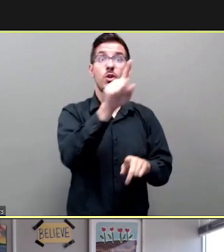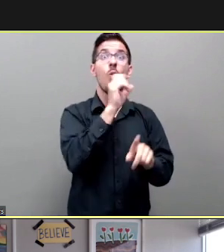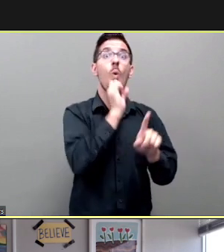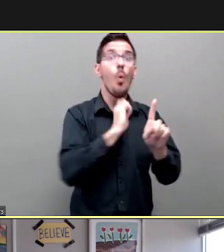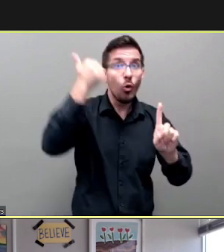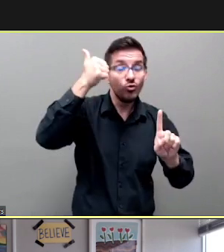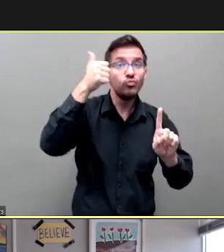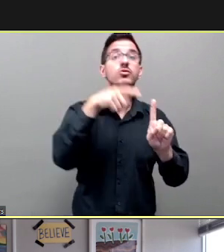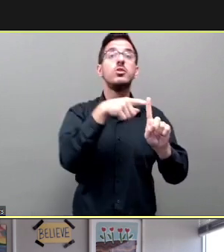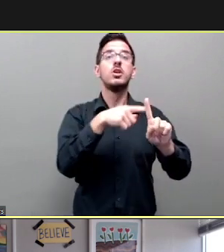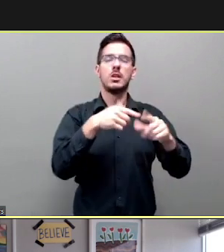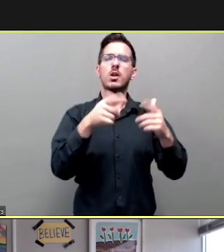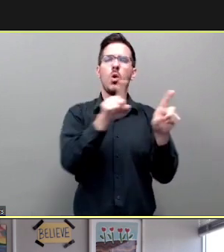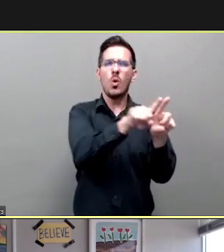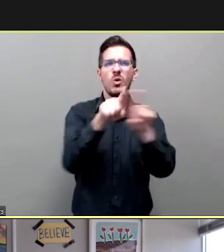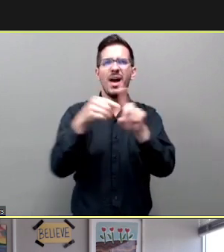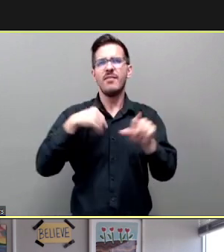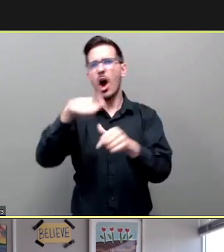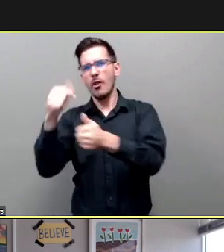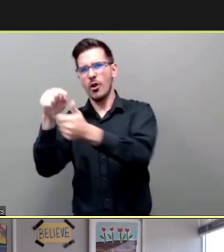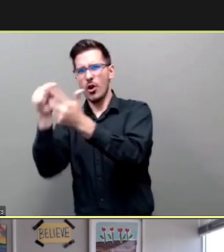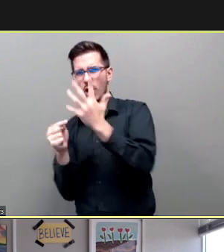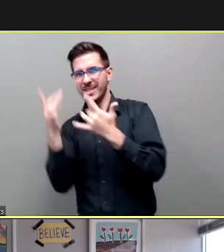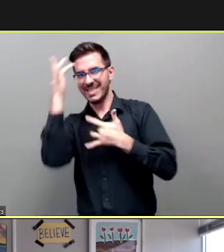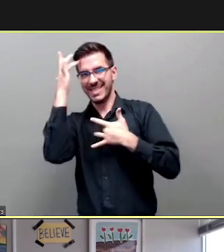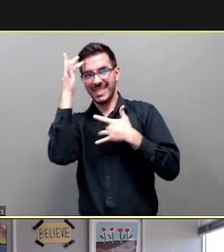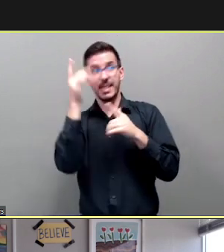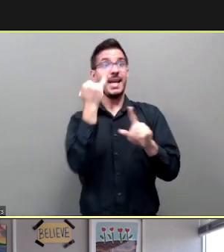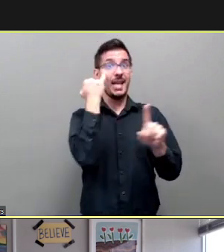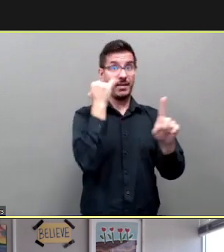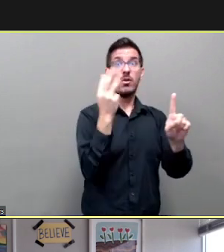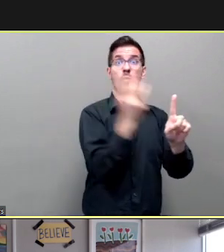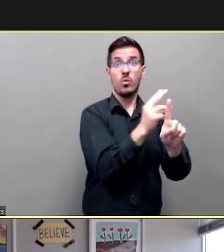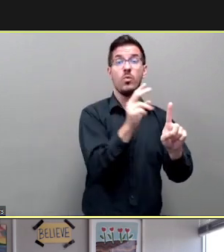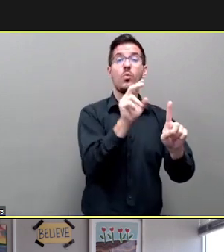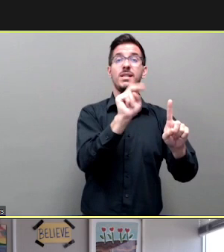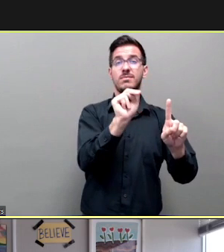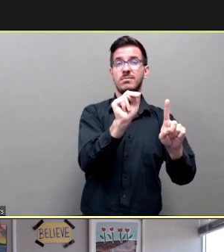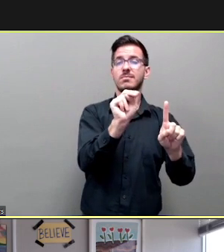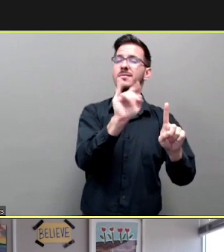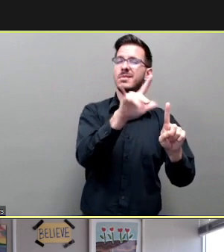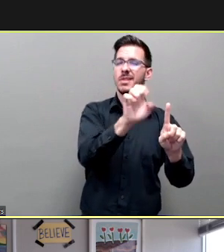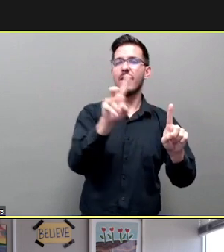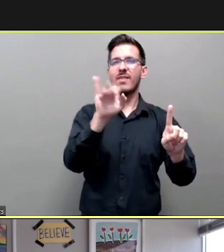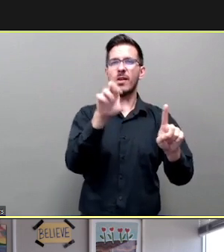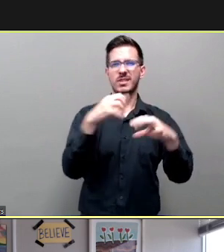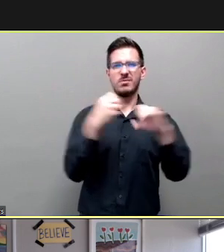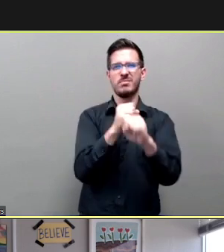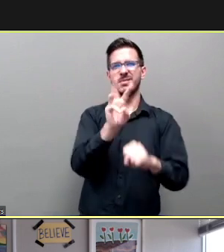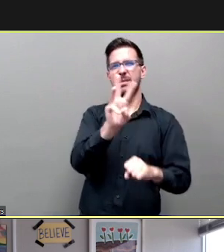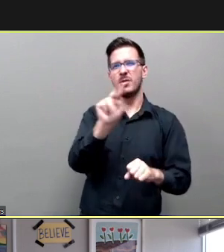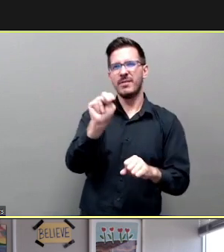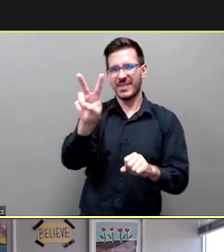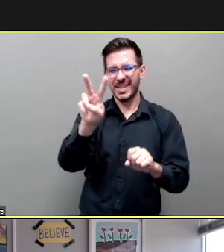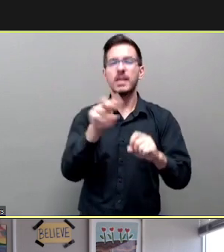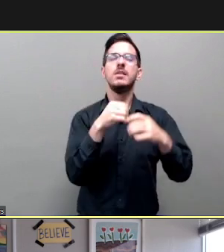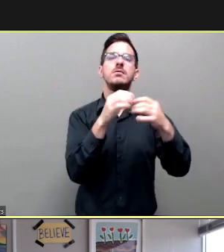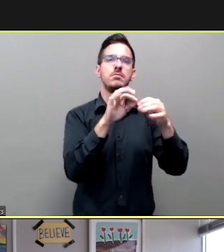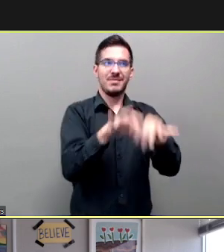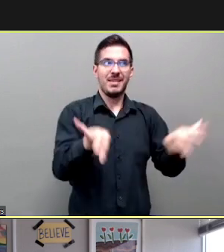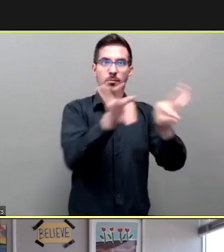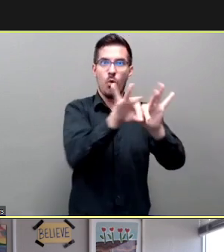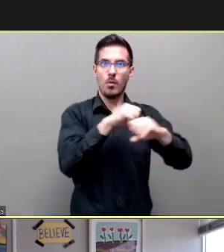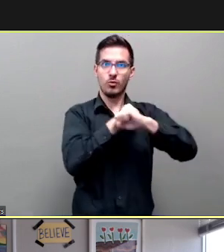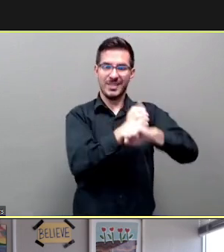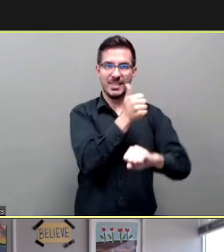can actually get West Nile virus. So what you want to do is protect yourself no matter where you're at. These mosquitoes bite